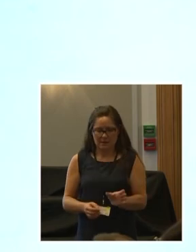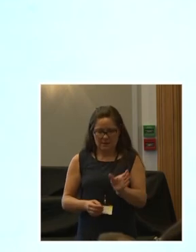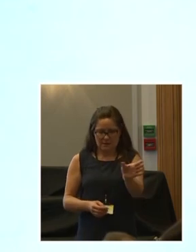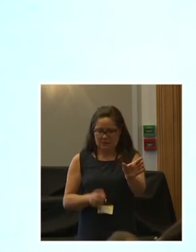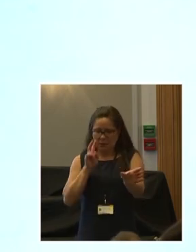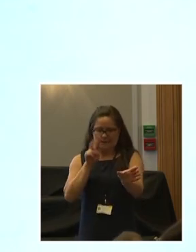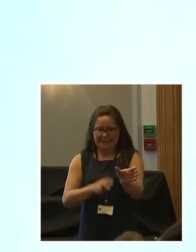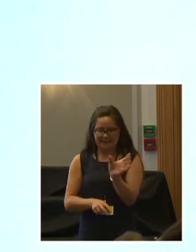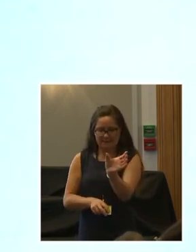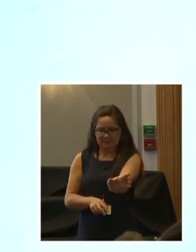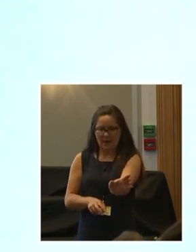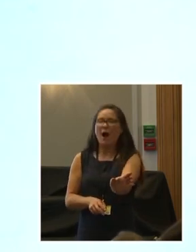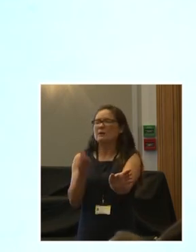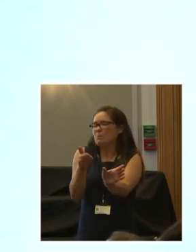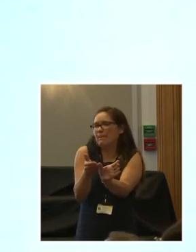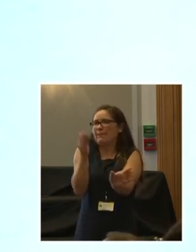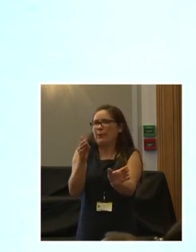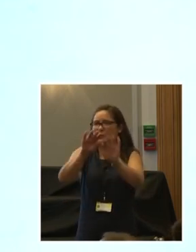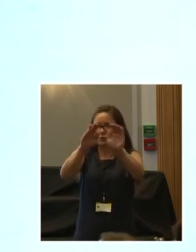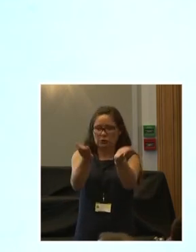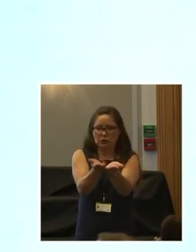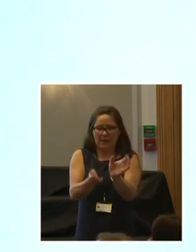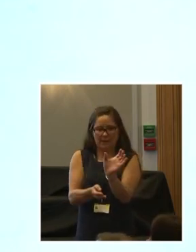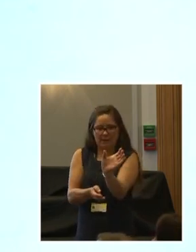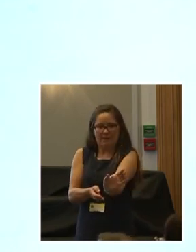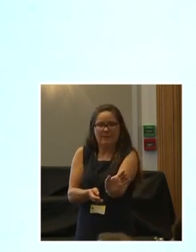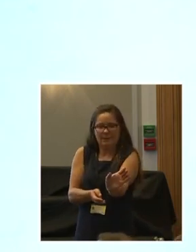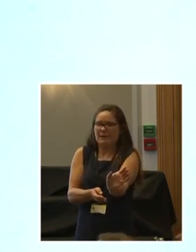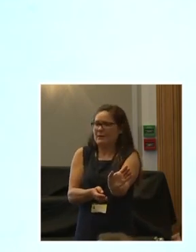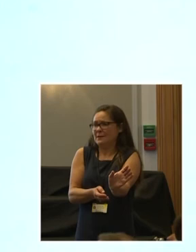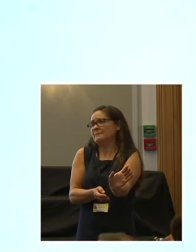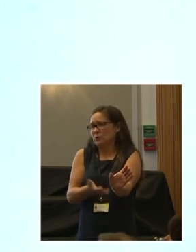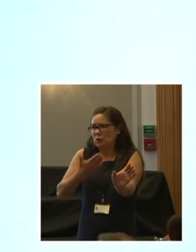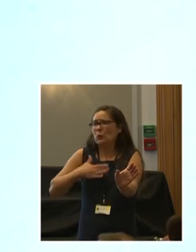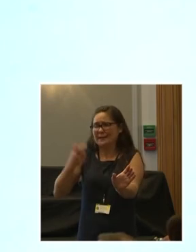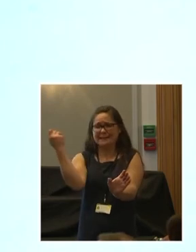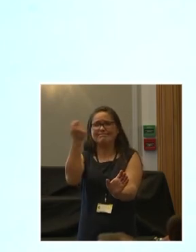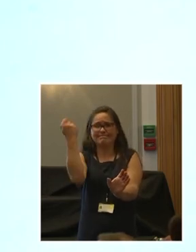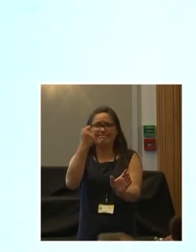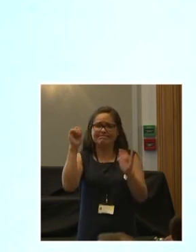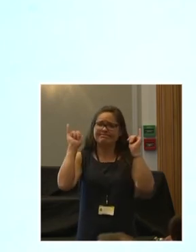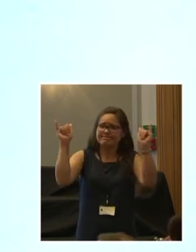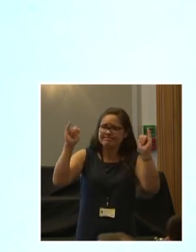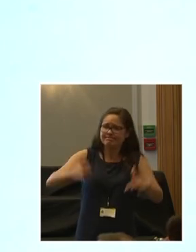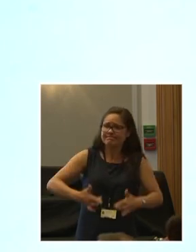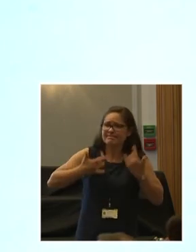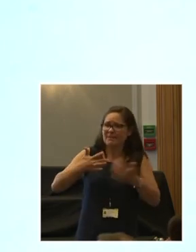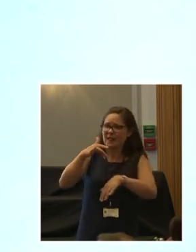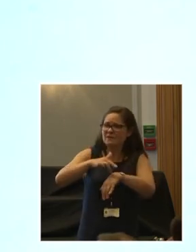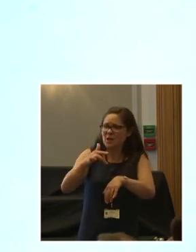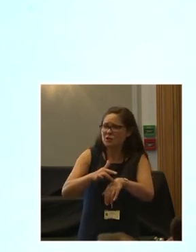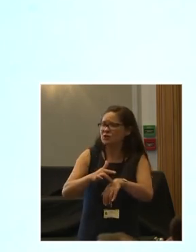that shape and you know about that shape. So let's celebrate our sense of touch. Now we're allowed to touch things again, which is